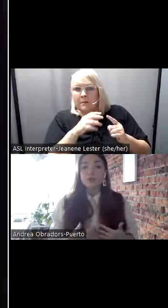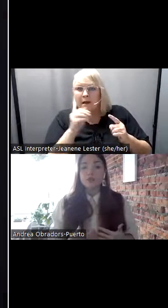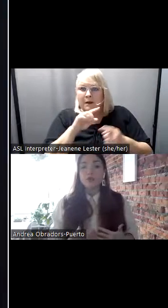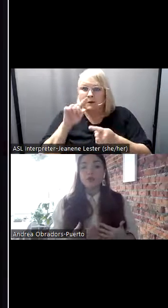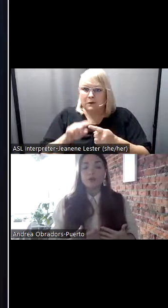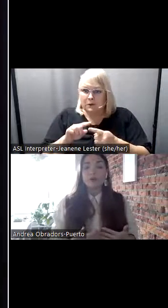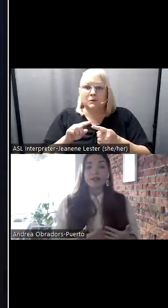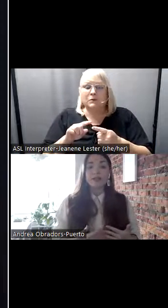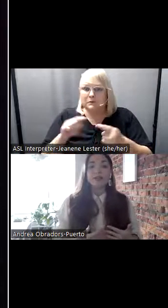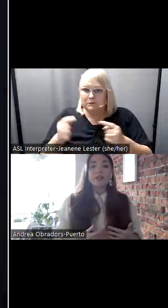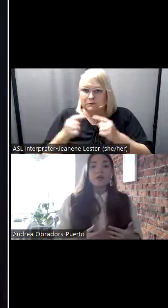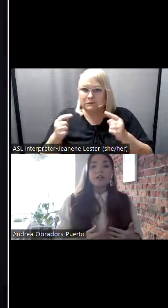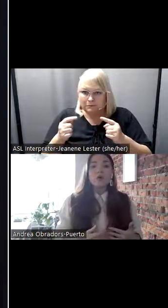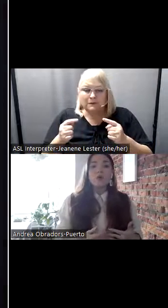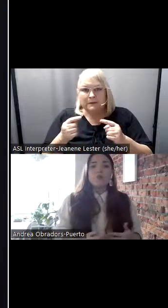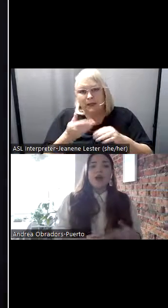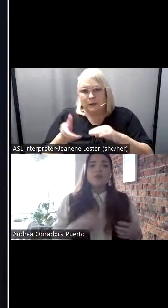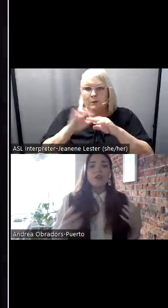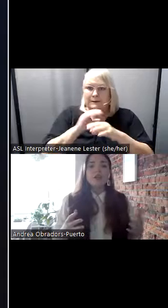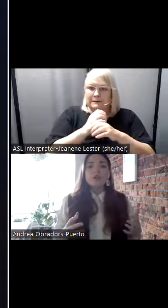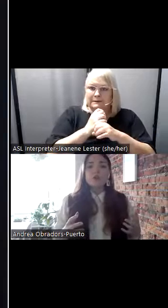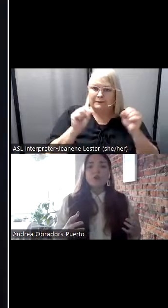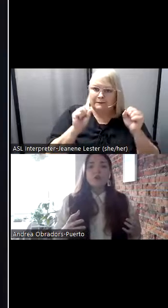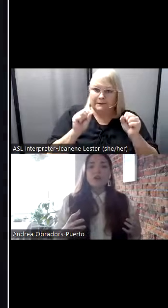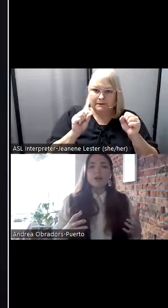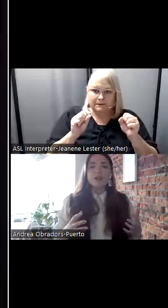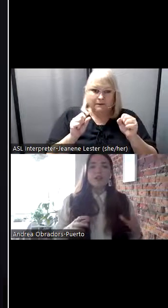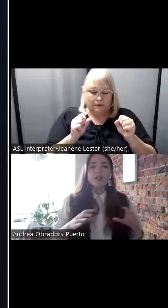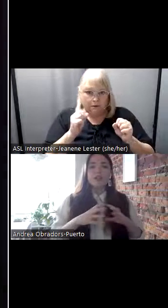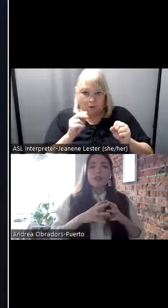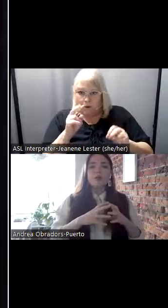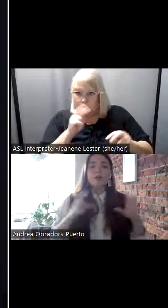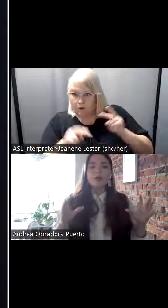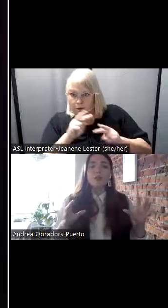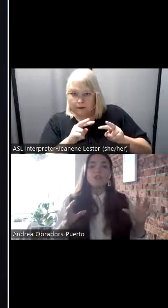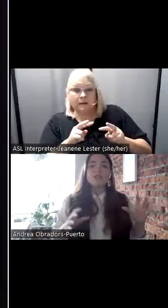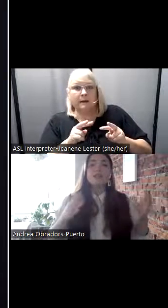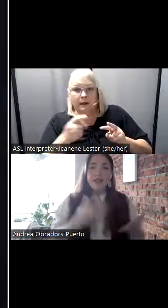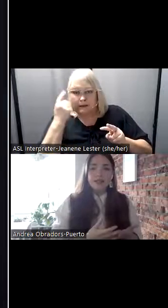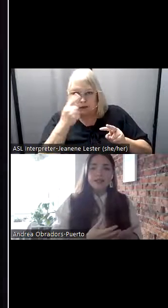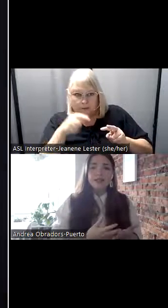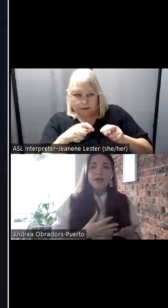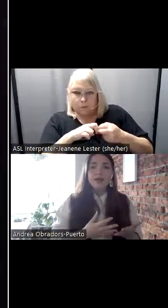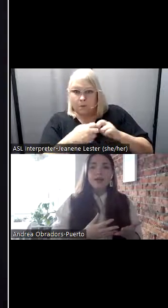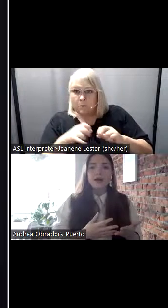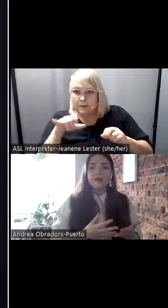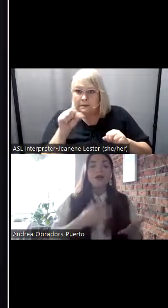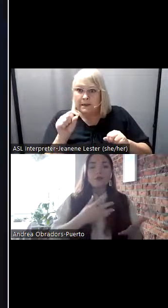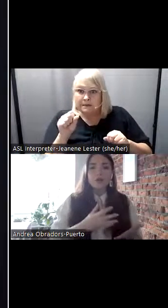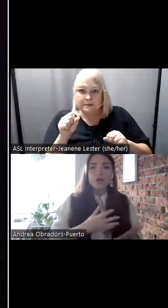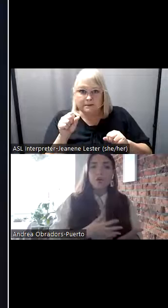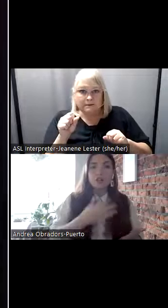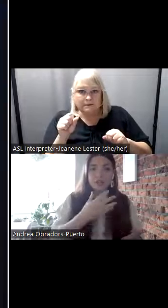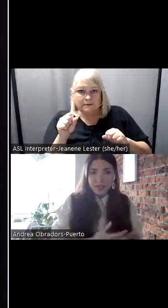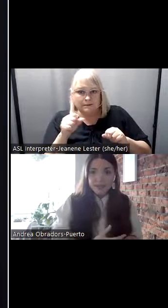safety vulnerabilities. So amplifying our scope and considering that the problem was, yes, the